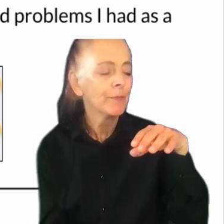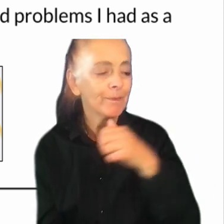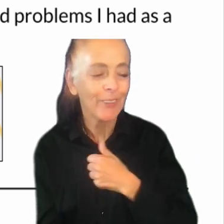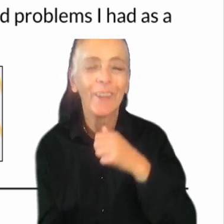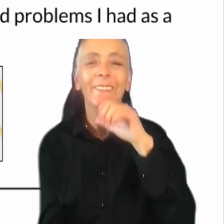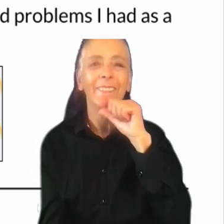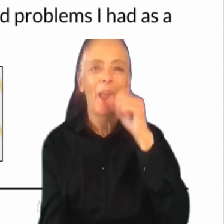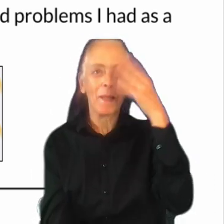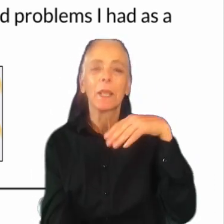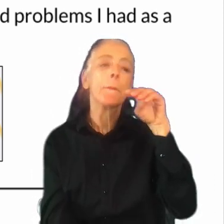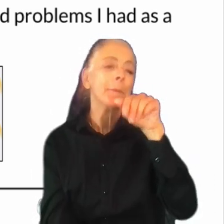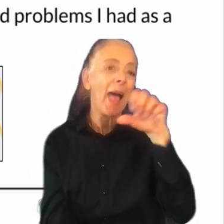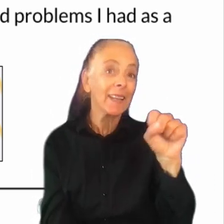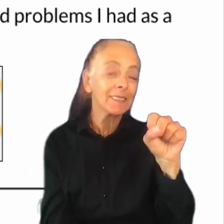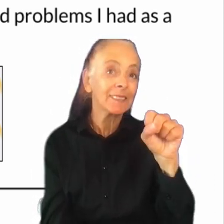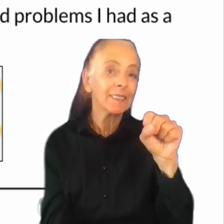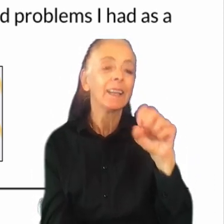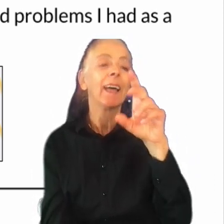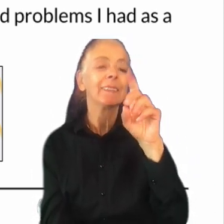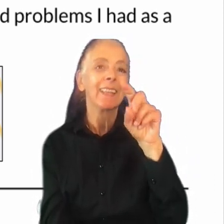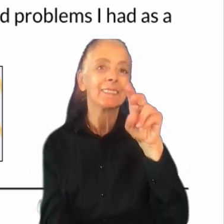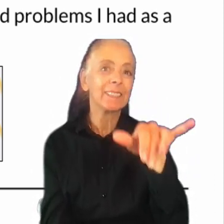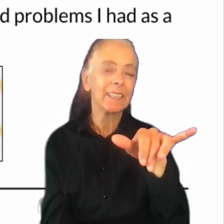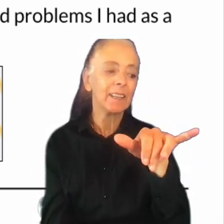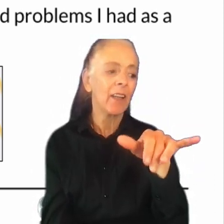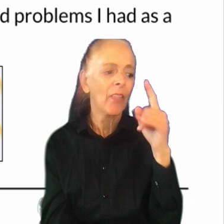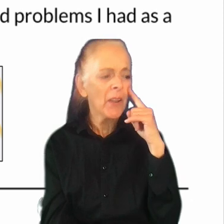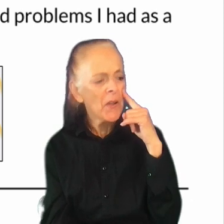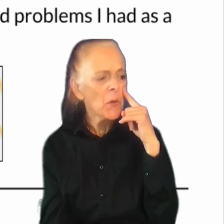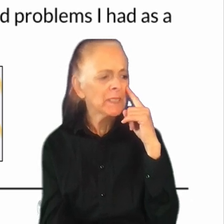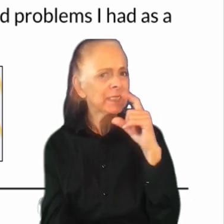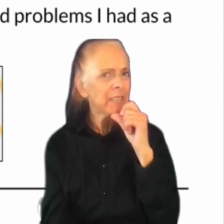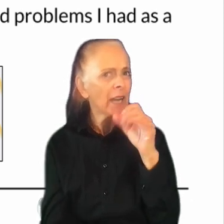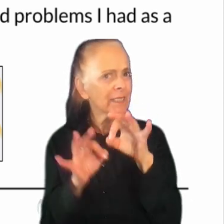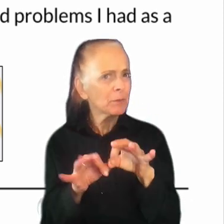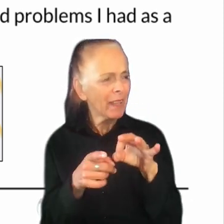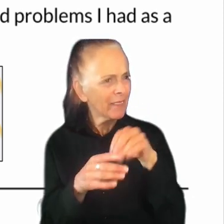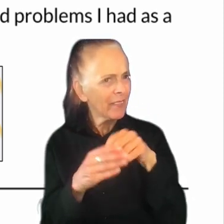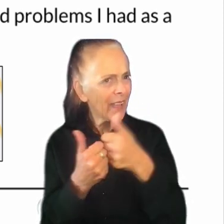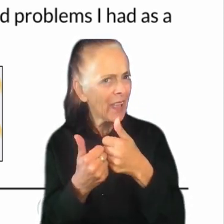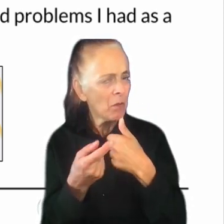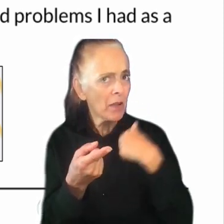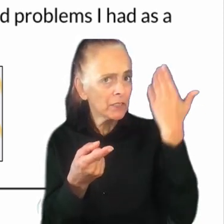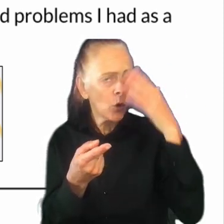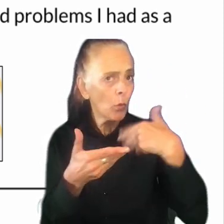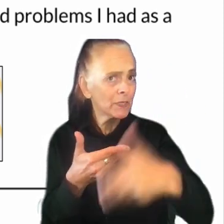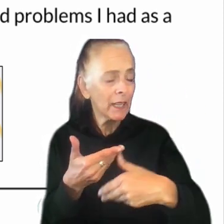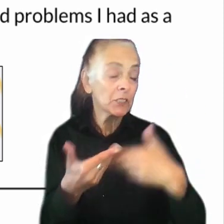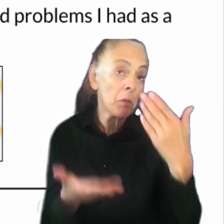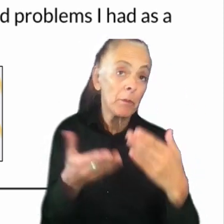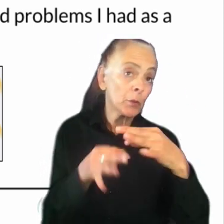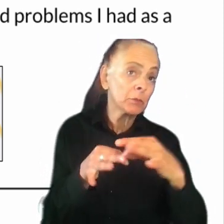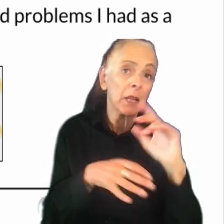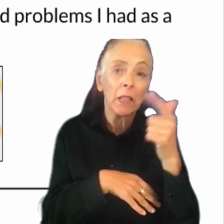game so i wrote well it's not immediately explained but maybe it's explained later because at that point i didn't know what would happen next i didn't know what